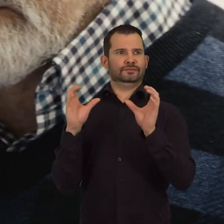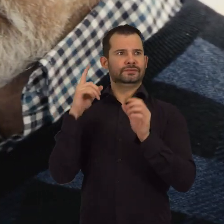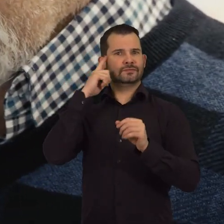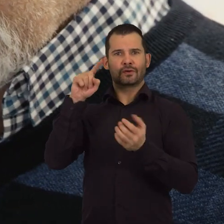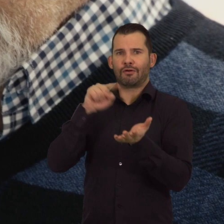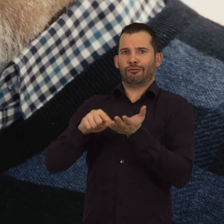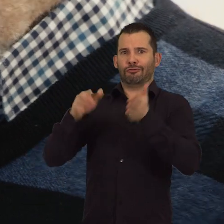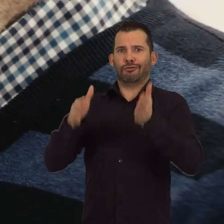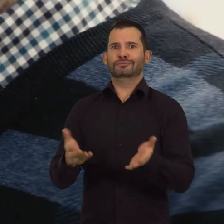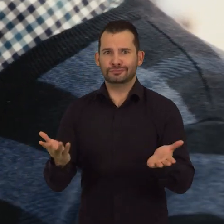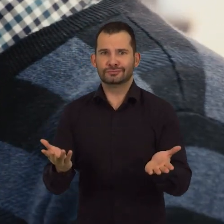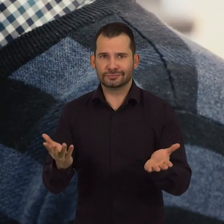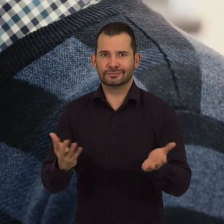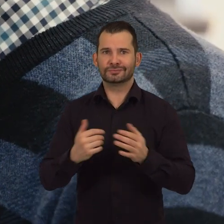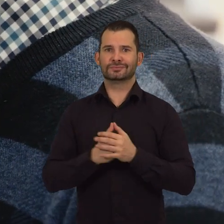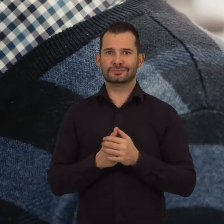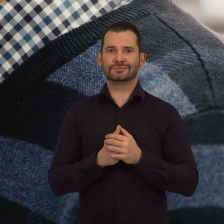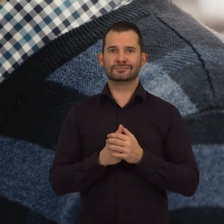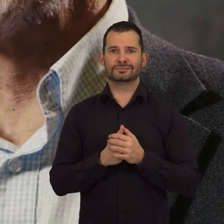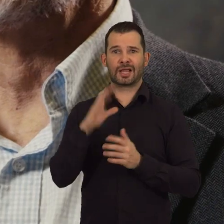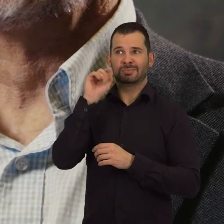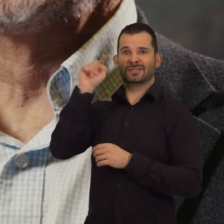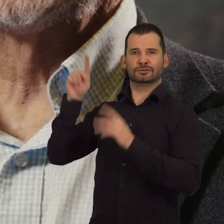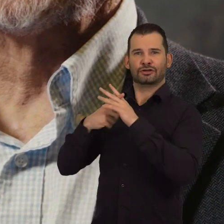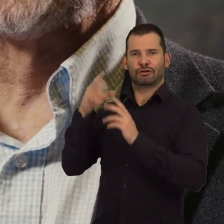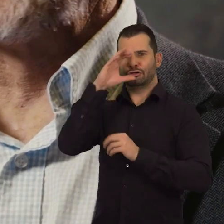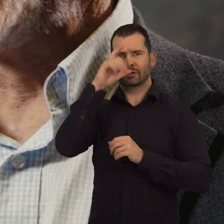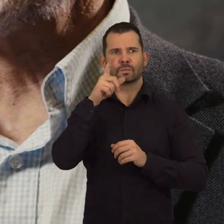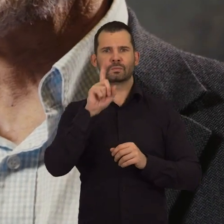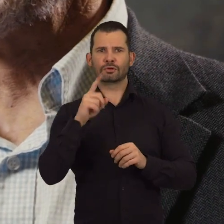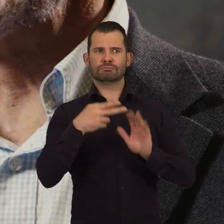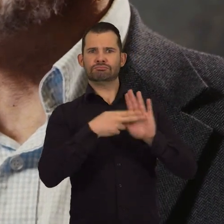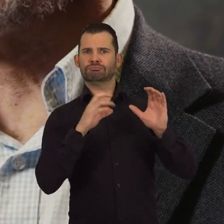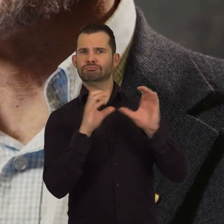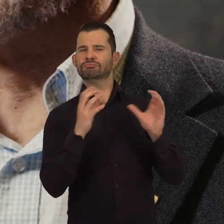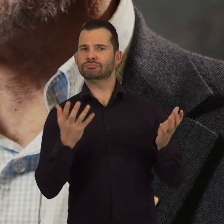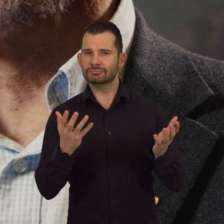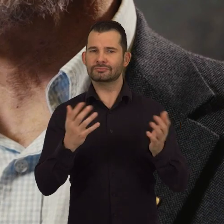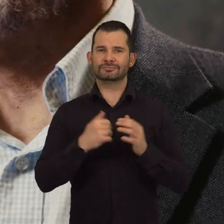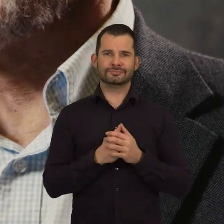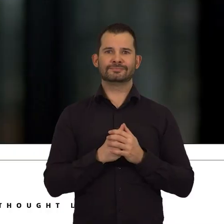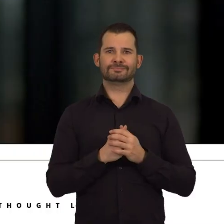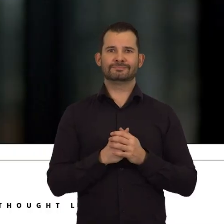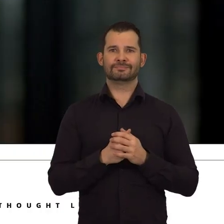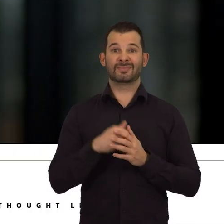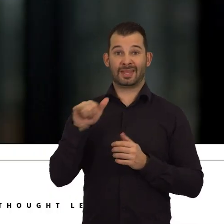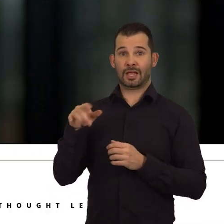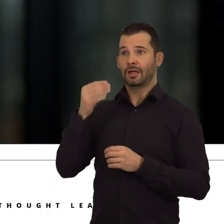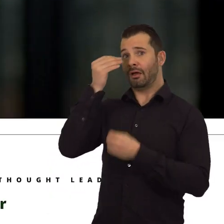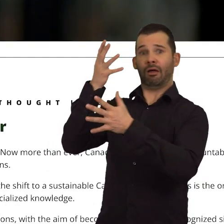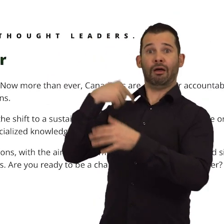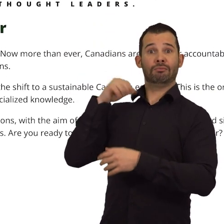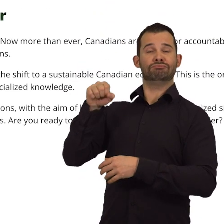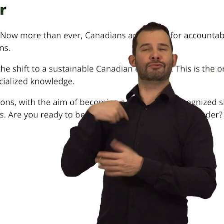for auditors. Companies were starting to look for some sort of credentials. When you say, yes, I'm an auditor, well, how do we